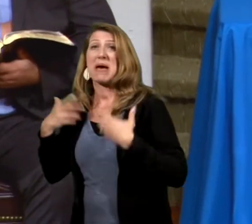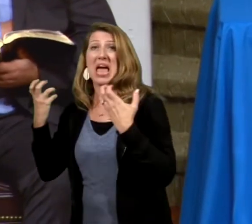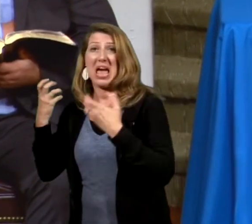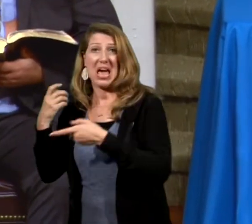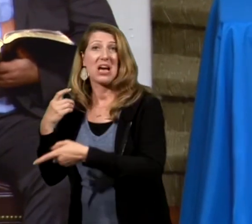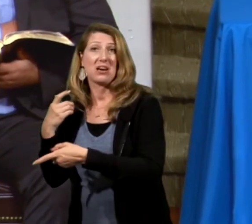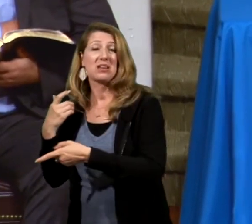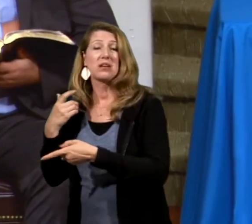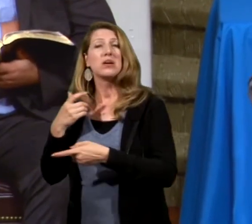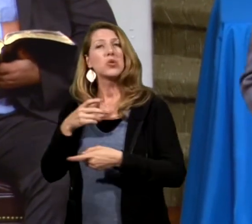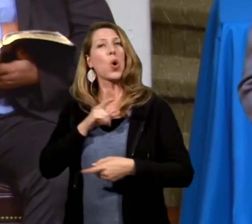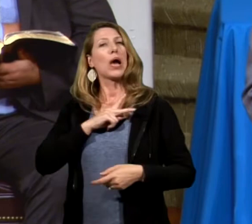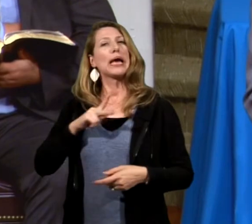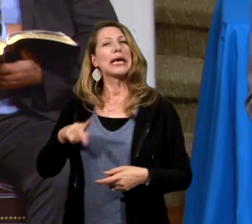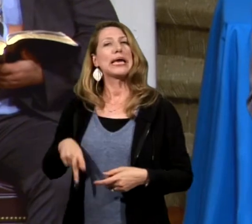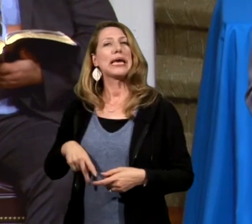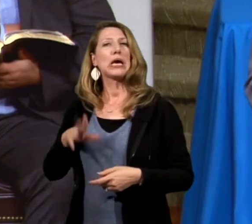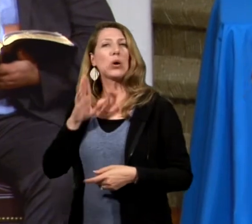king